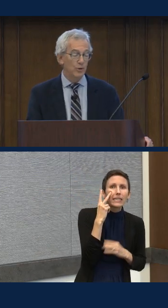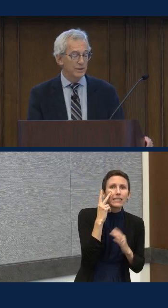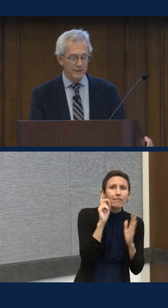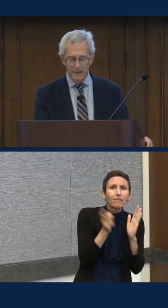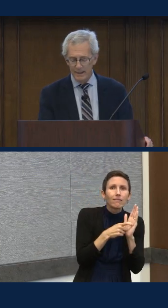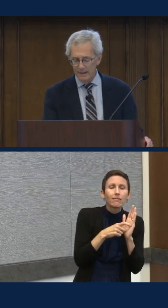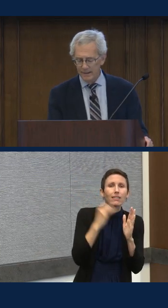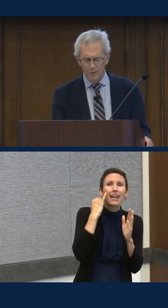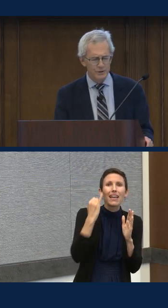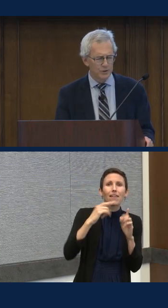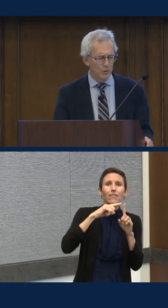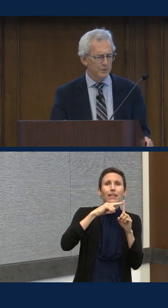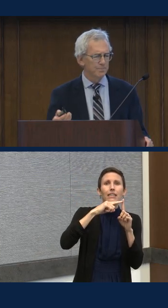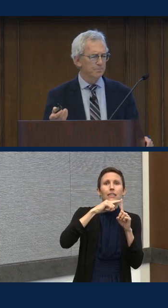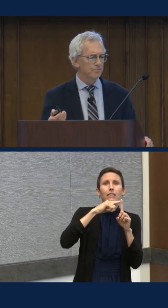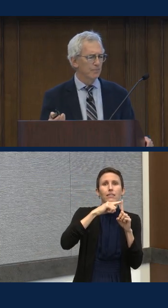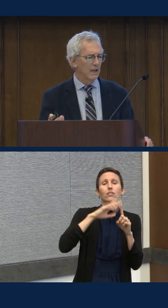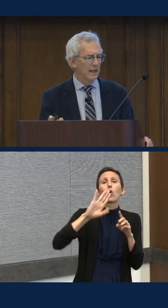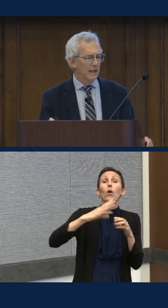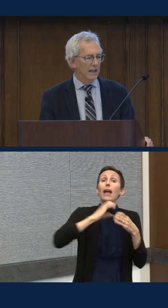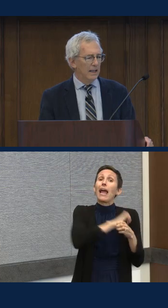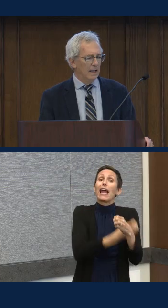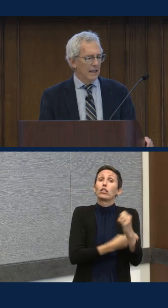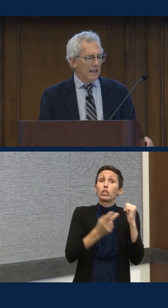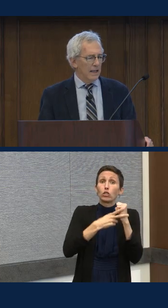a decrease in energy stores.